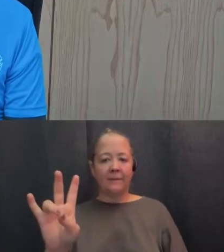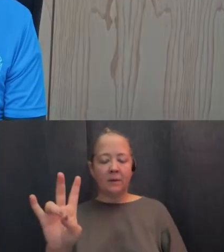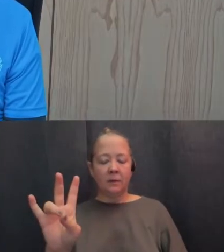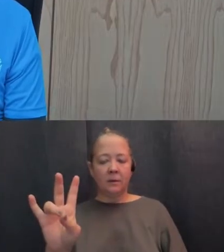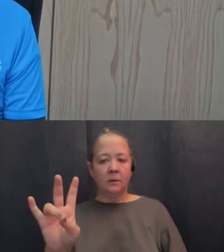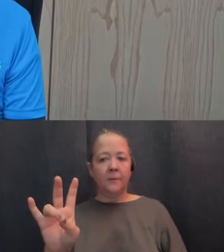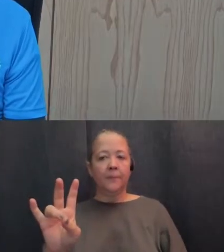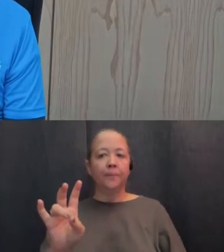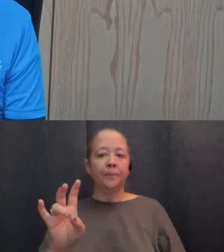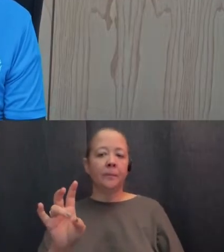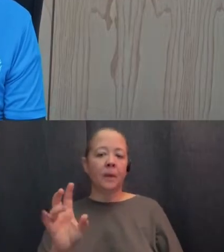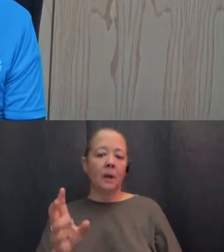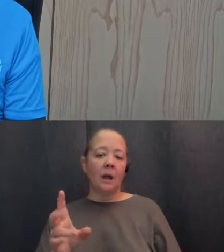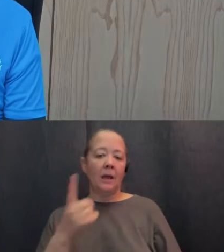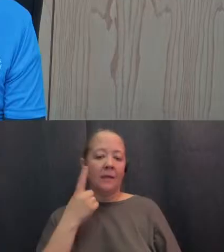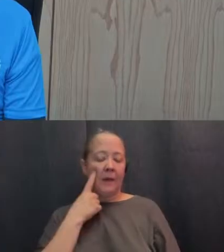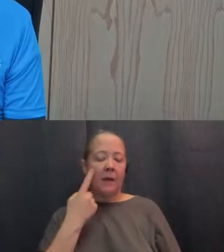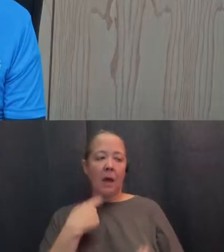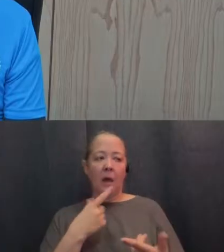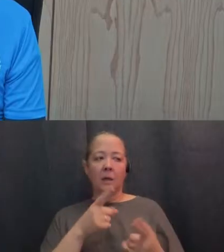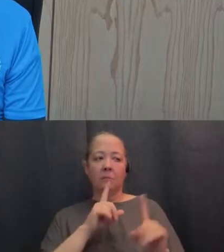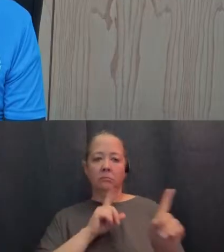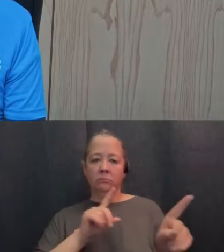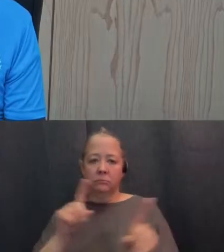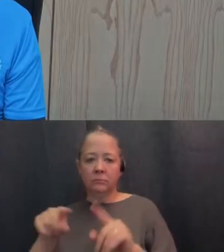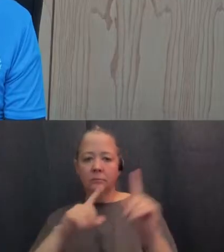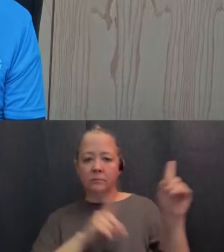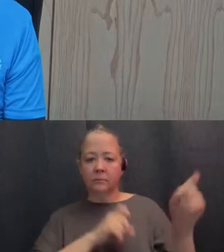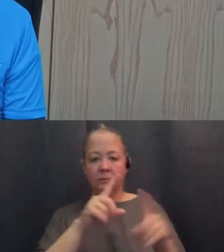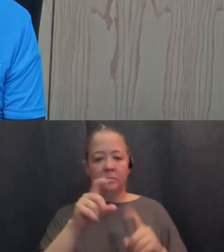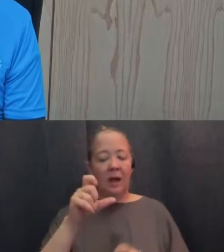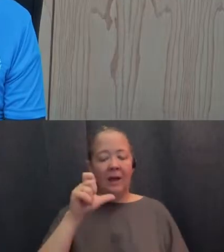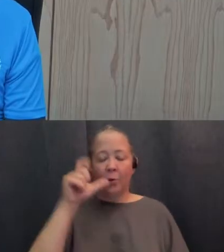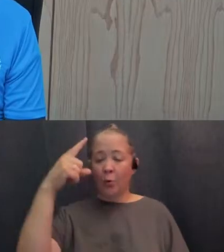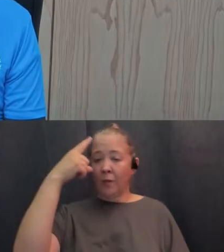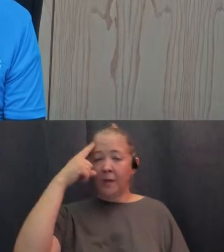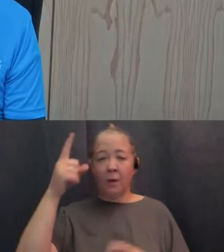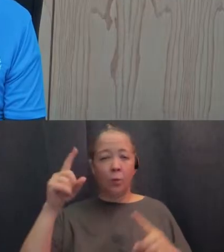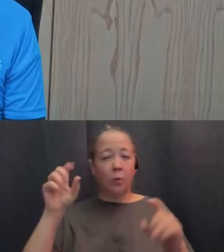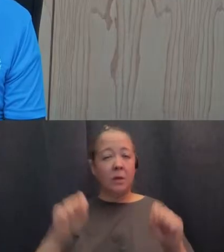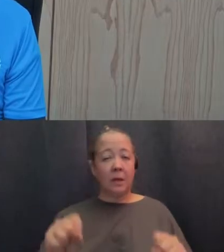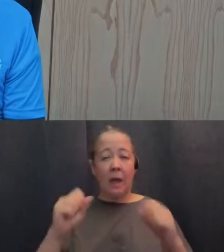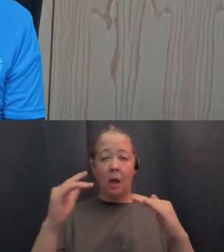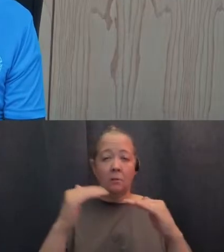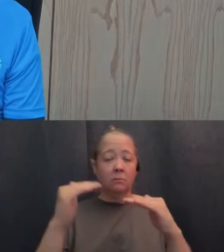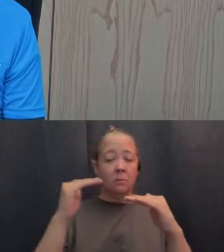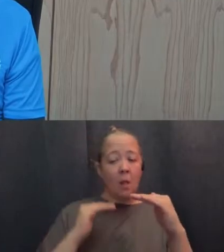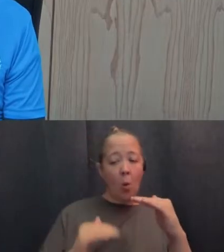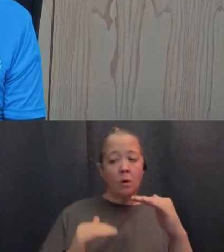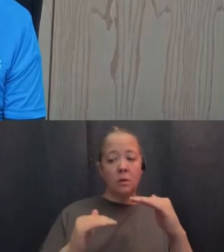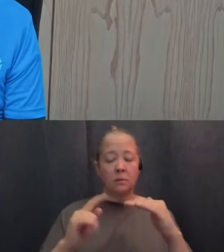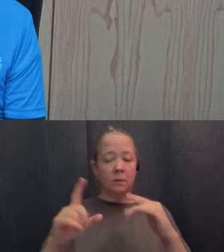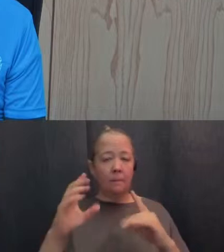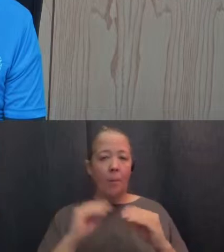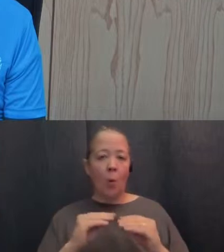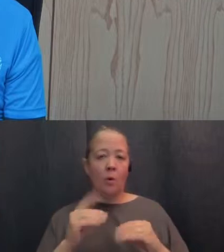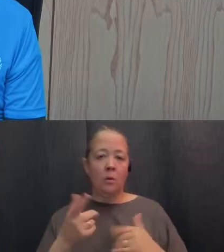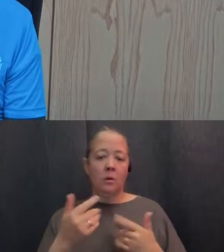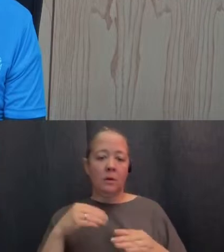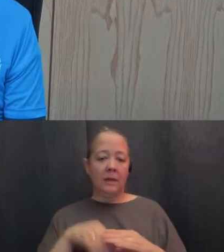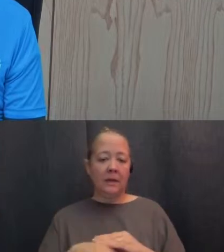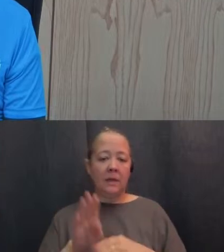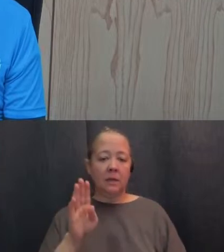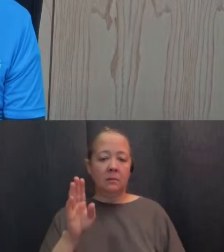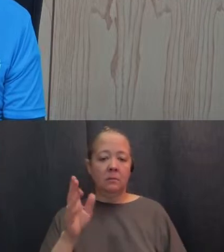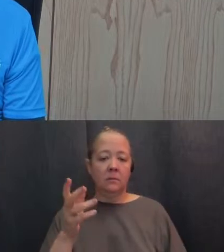I don't think it can be much lower than 4.7. And again, it is kind of a revenue point. We